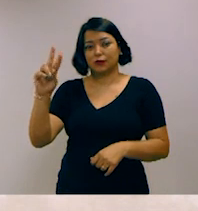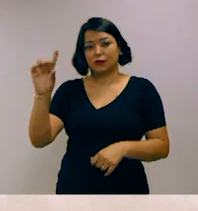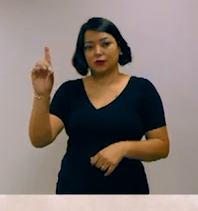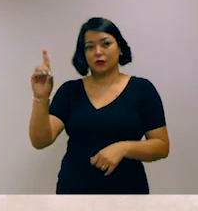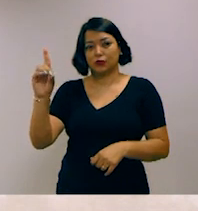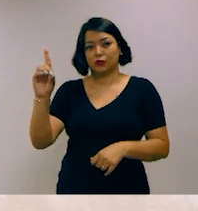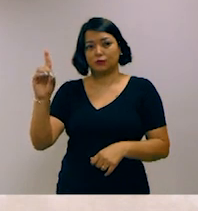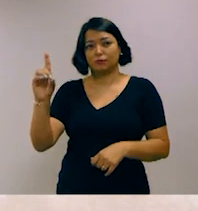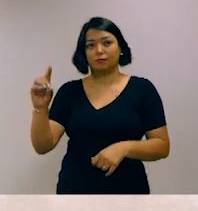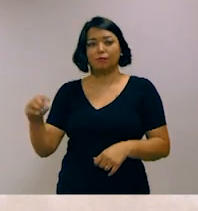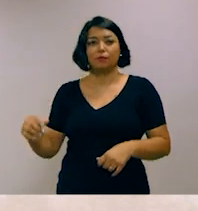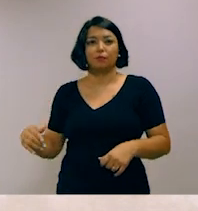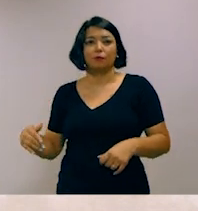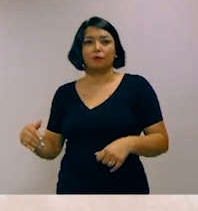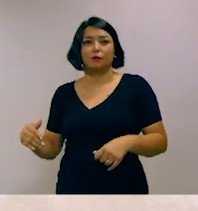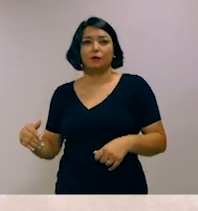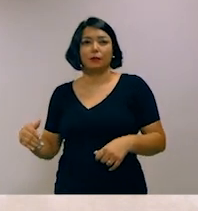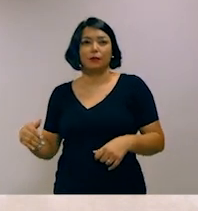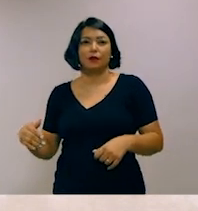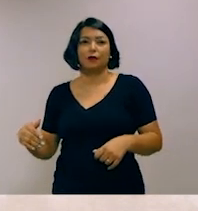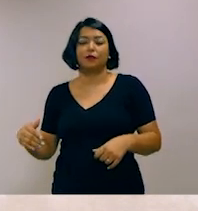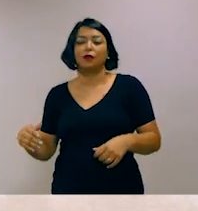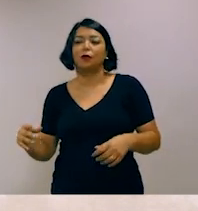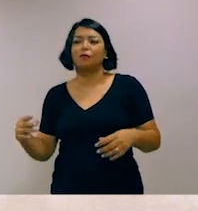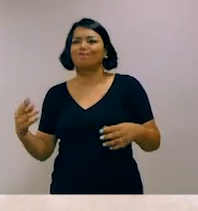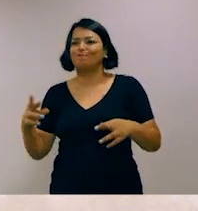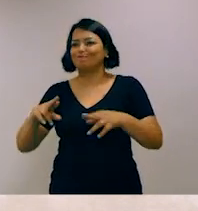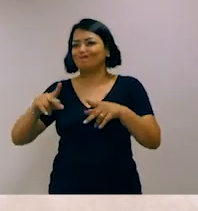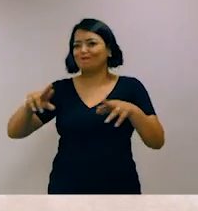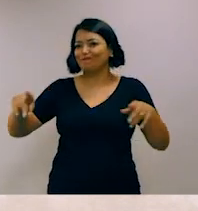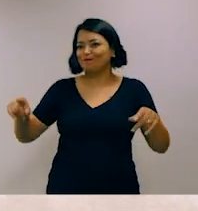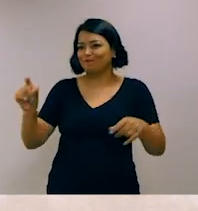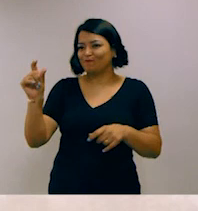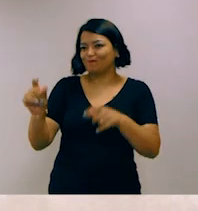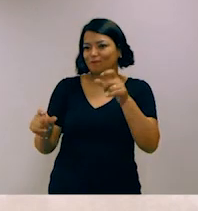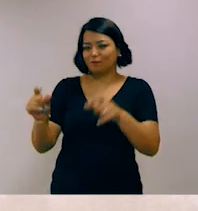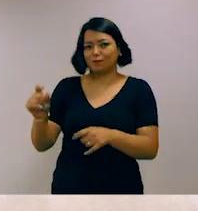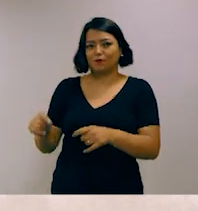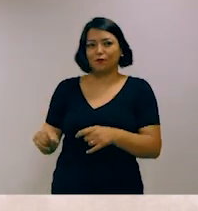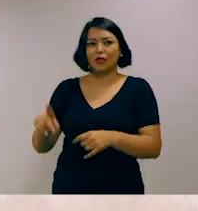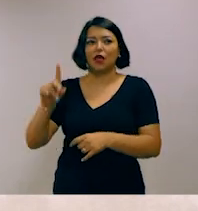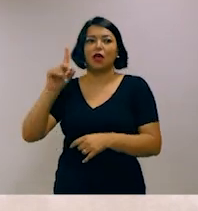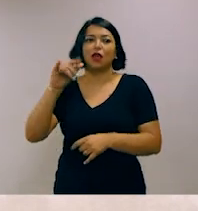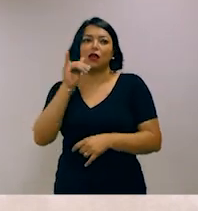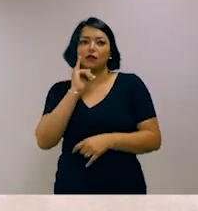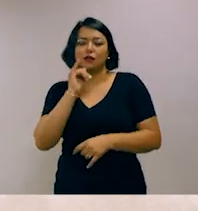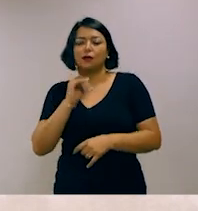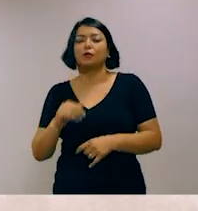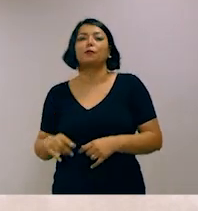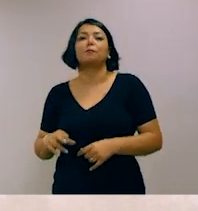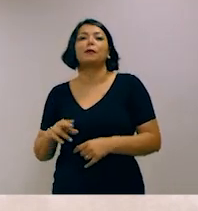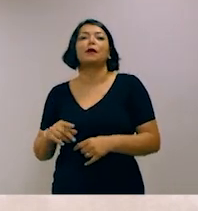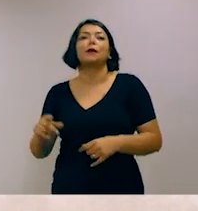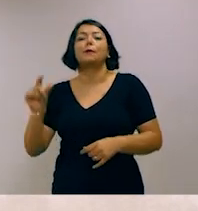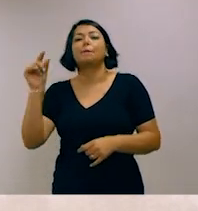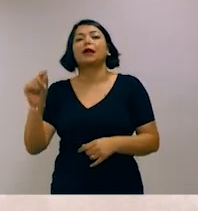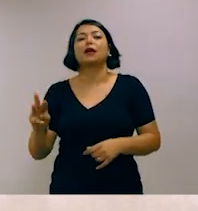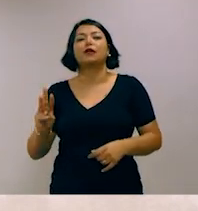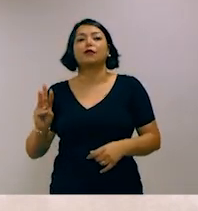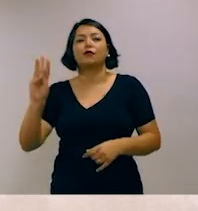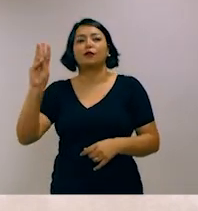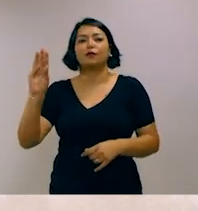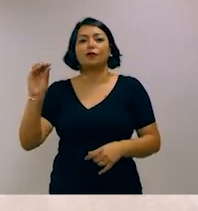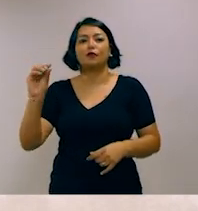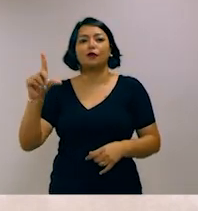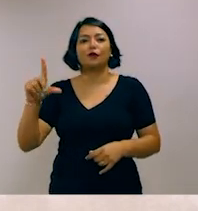neighbors, warriors, battlefields, villainous. So if you have Wolverine, and then it's going